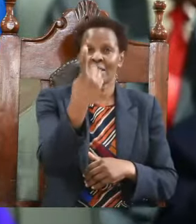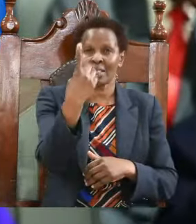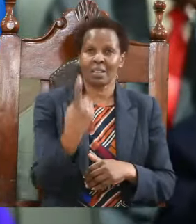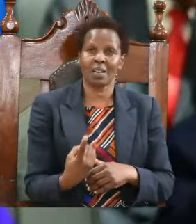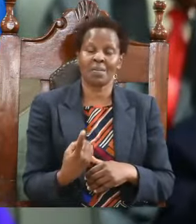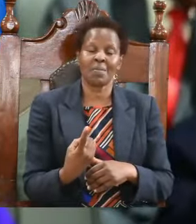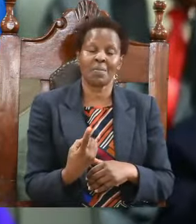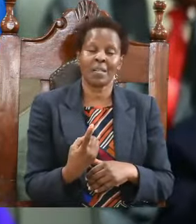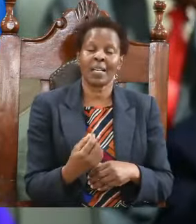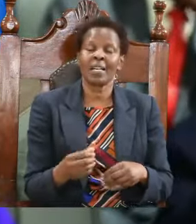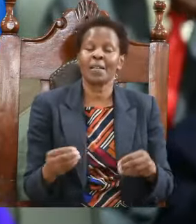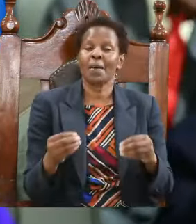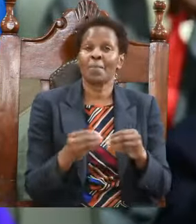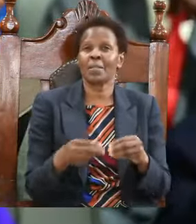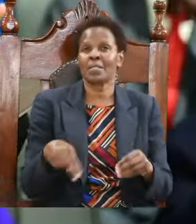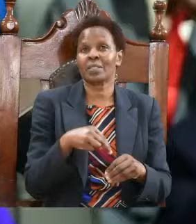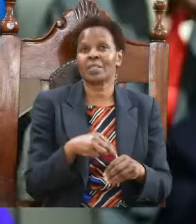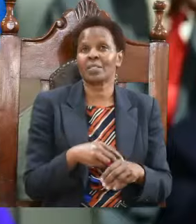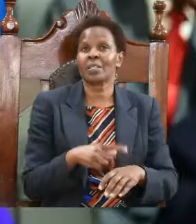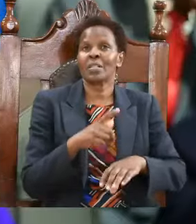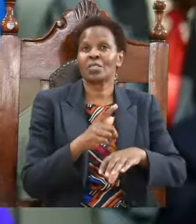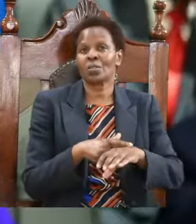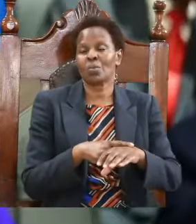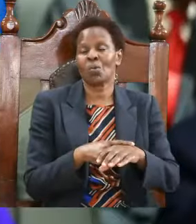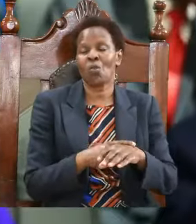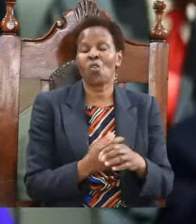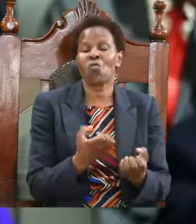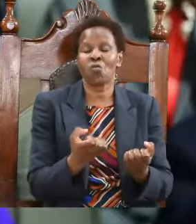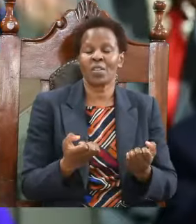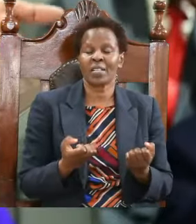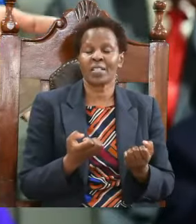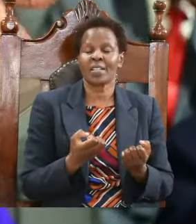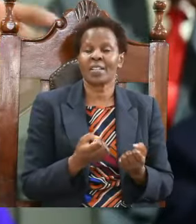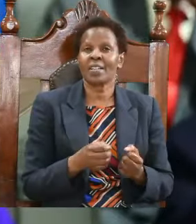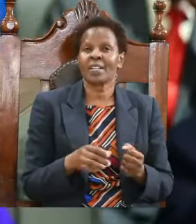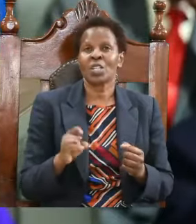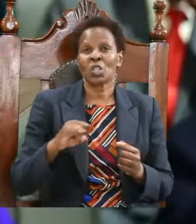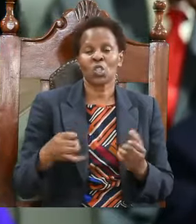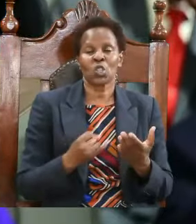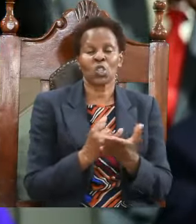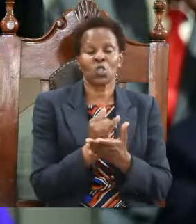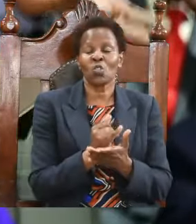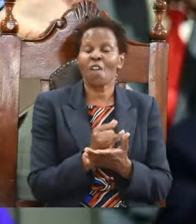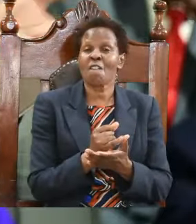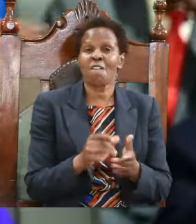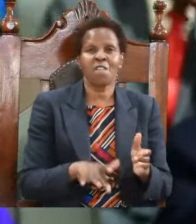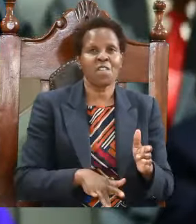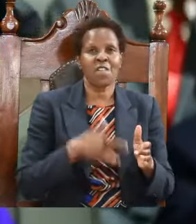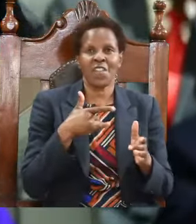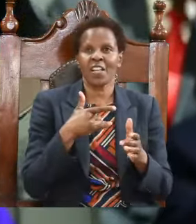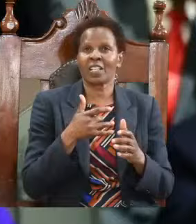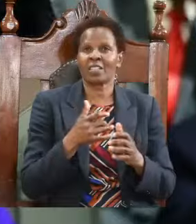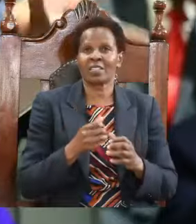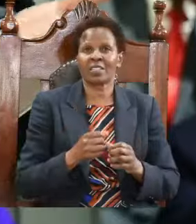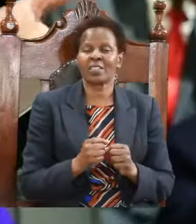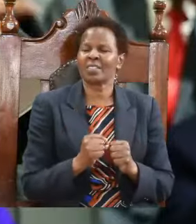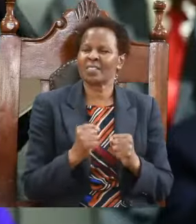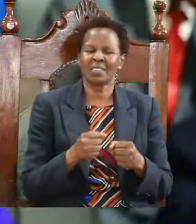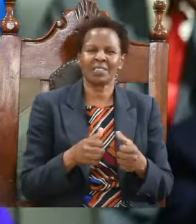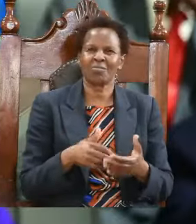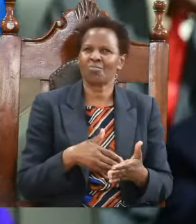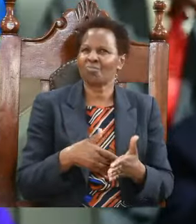appointed time. So Joshua felt inadequate. Joshua felt, I am not